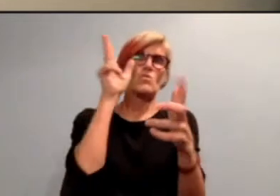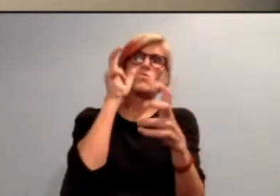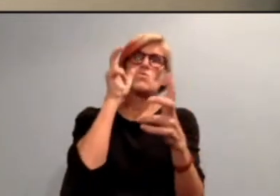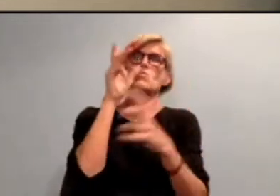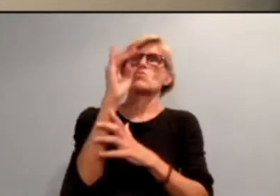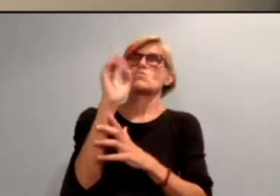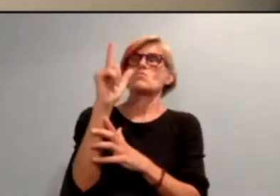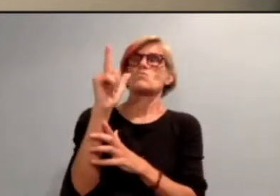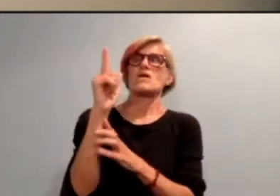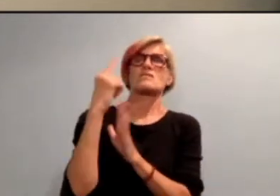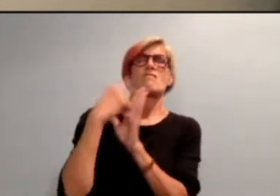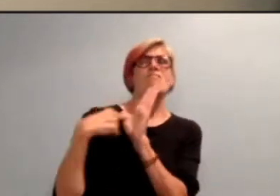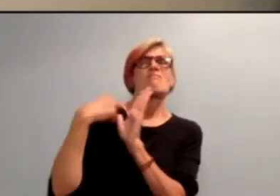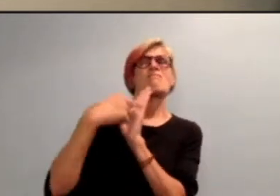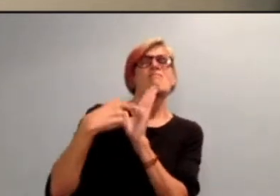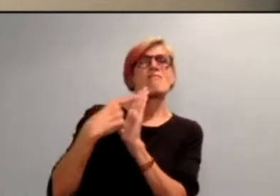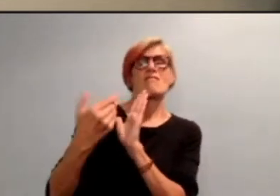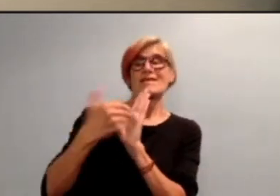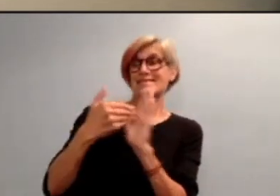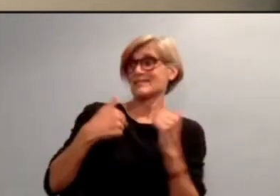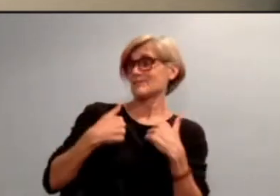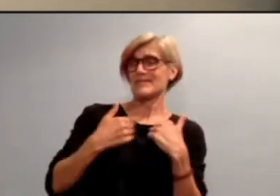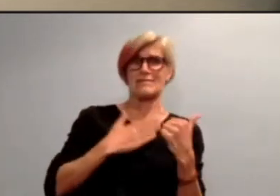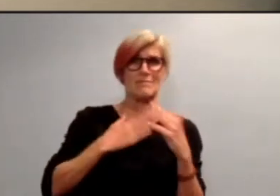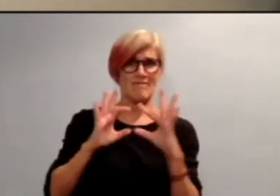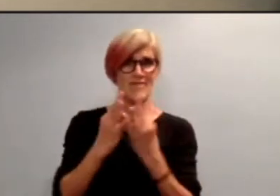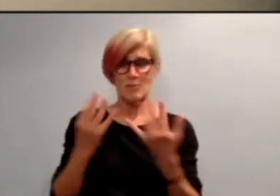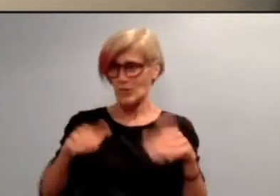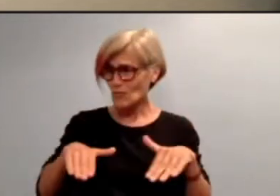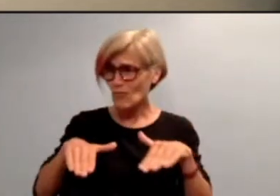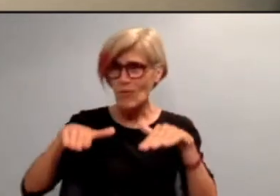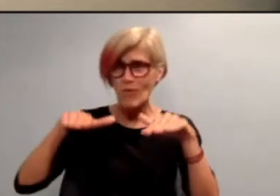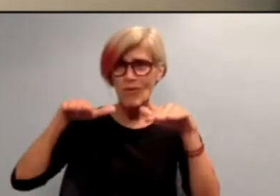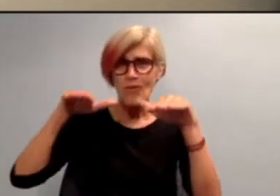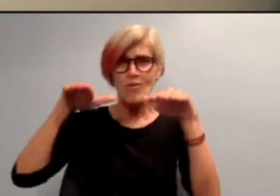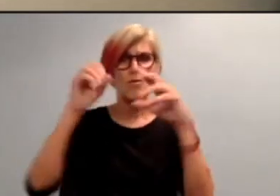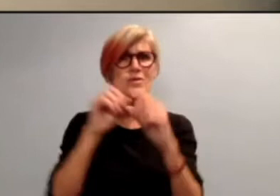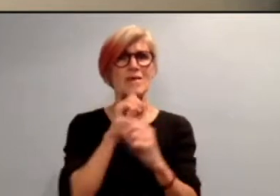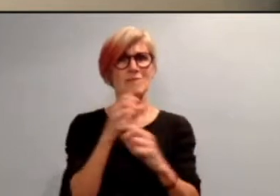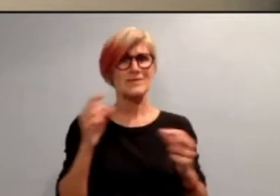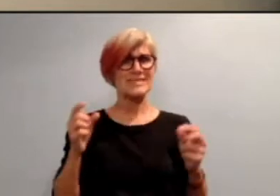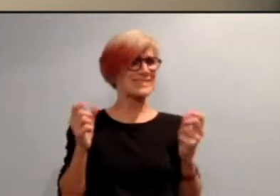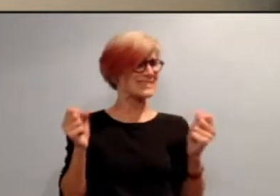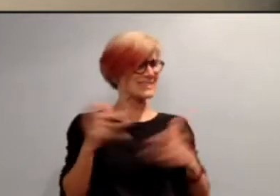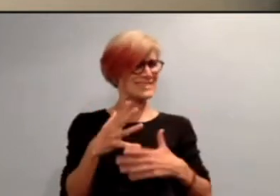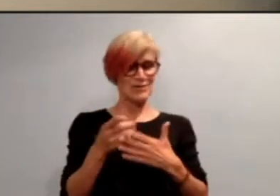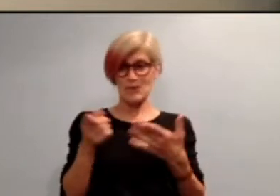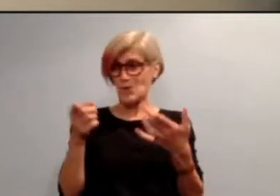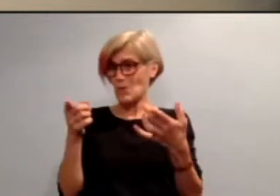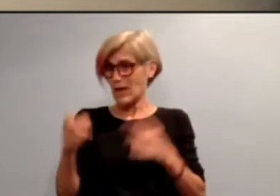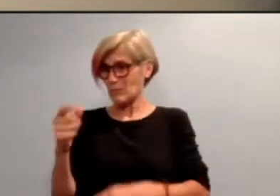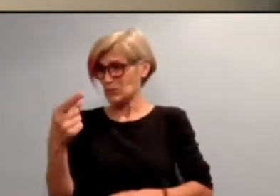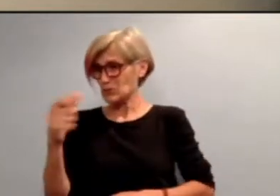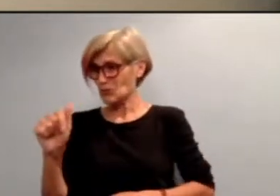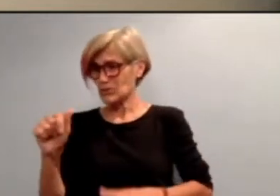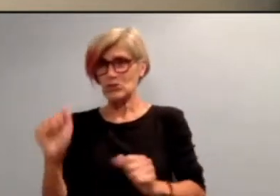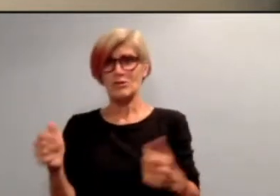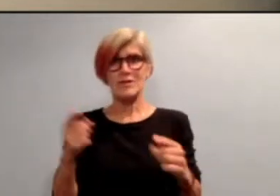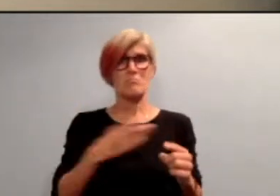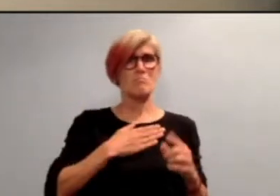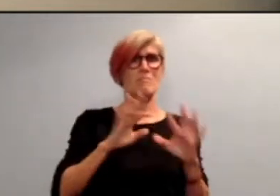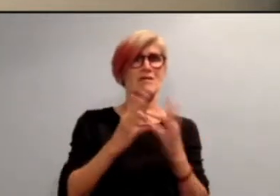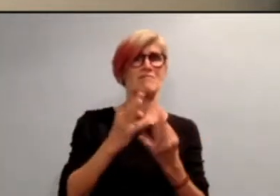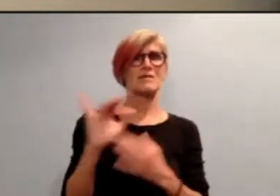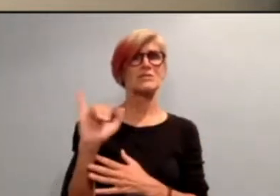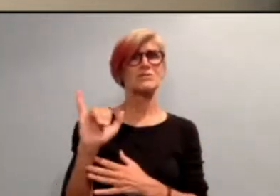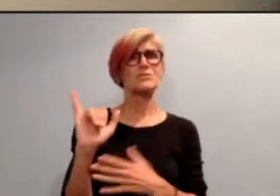growing up, and it's a scary feeling worrying that what happened in Georgia can happen to my family. All